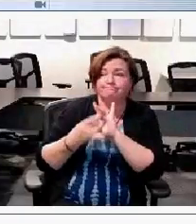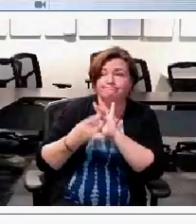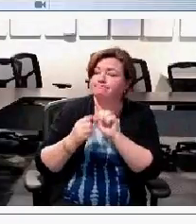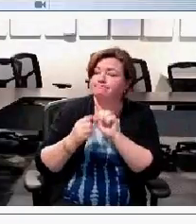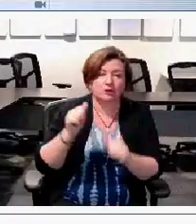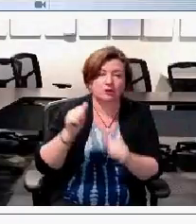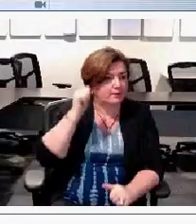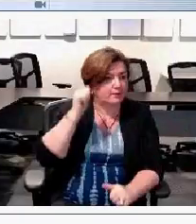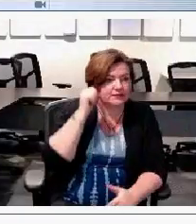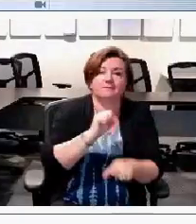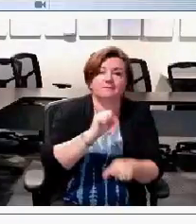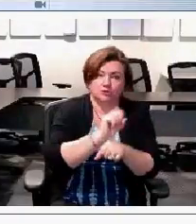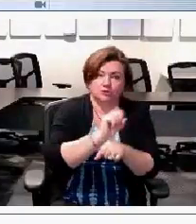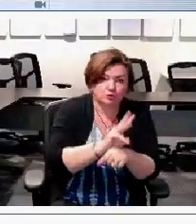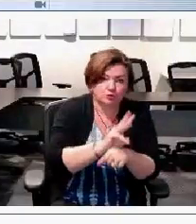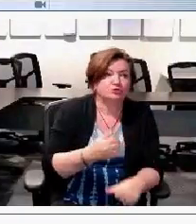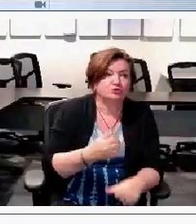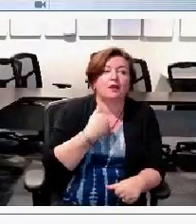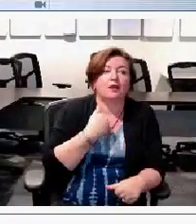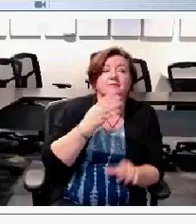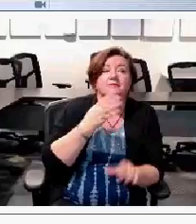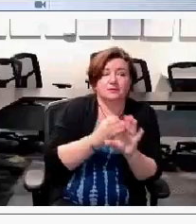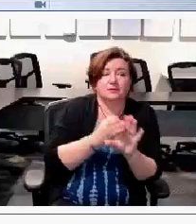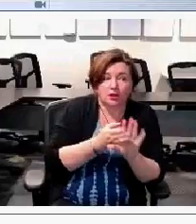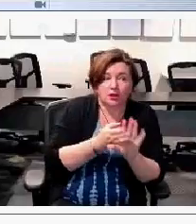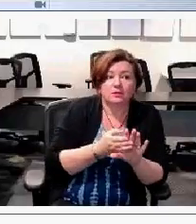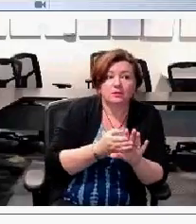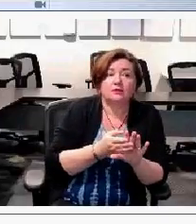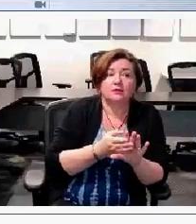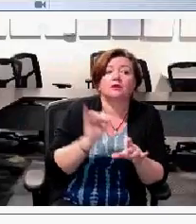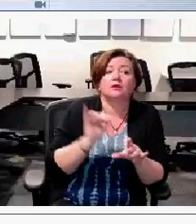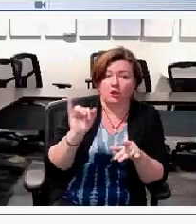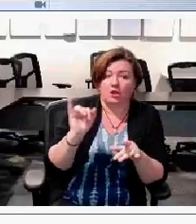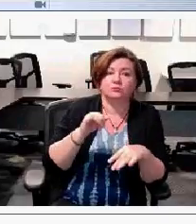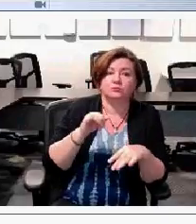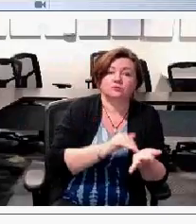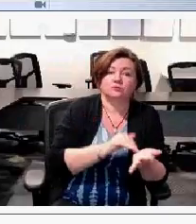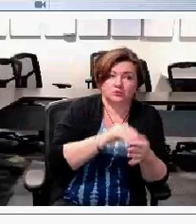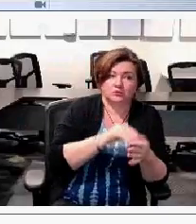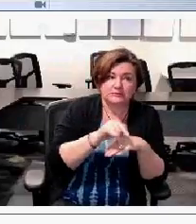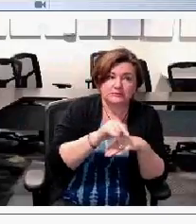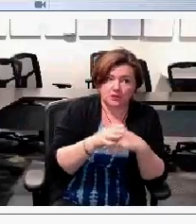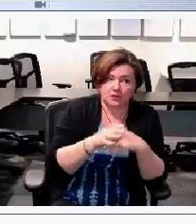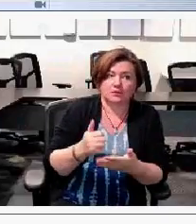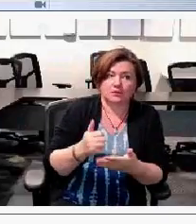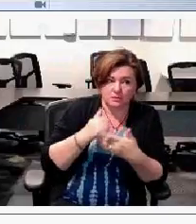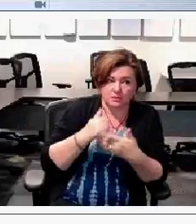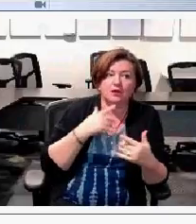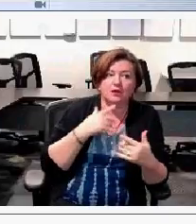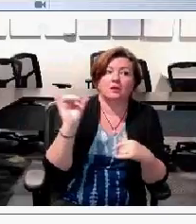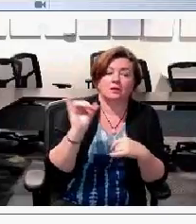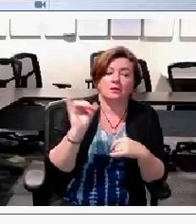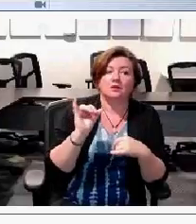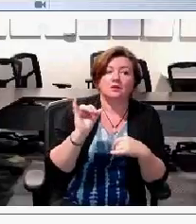audiology, social worker, psychologist, consulting physician, and we